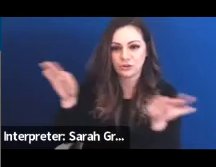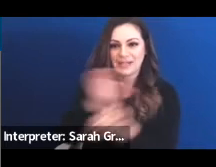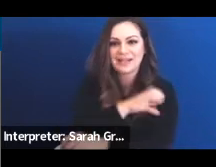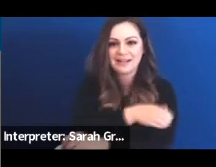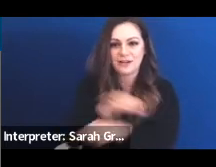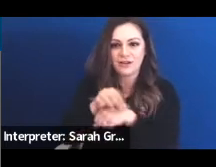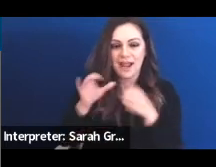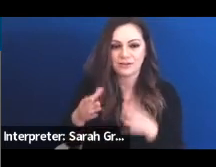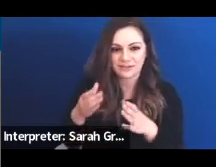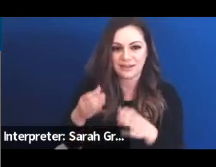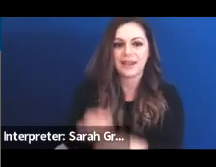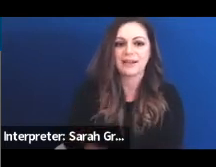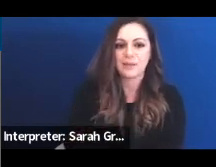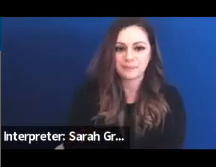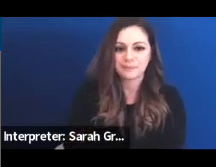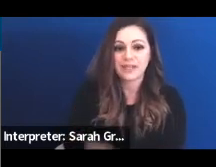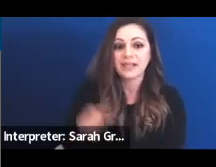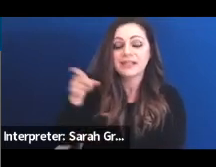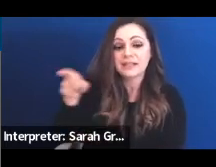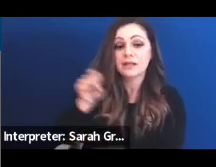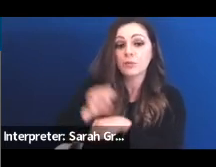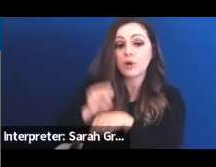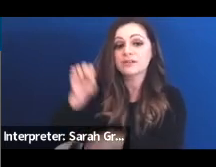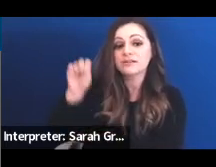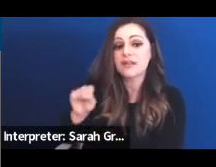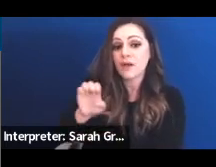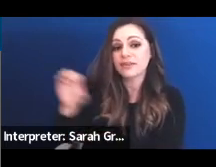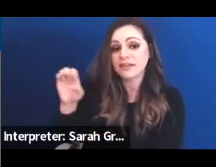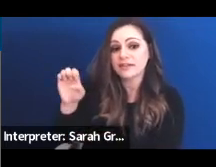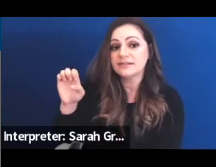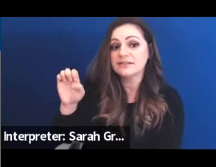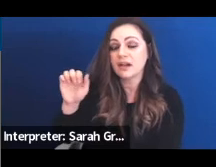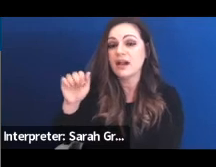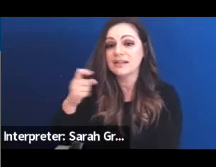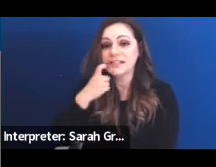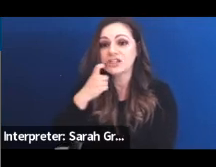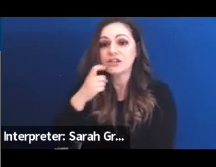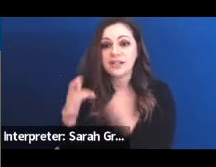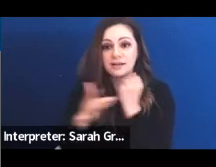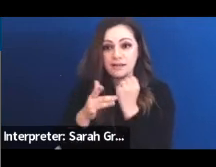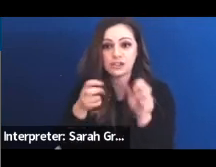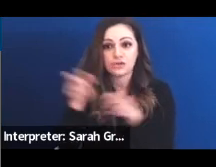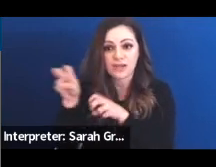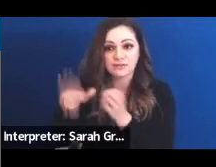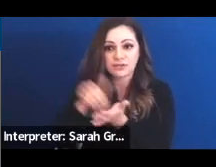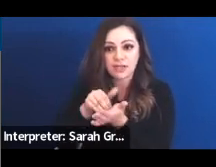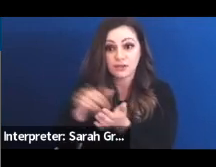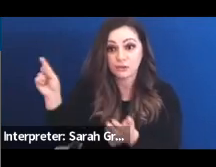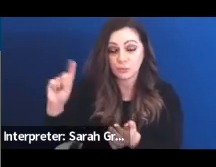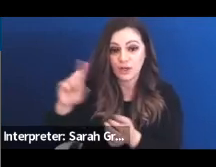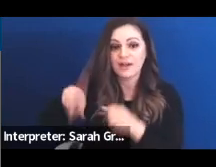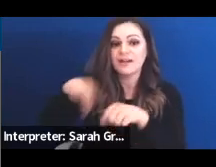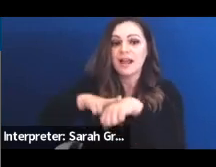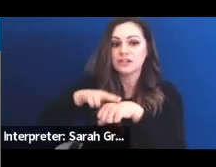Citadel. He has worked at the Southeast Addiction Technology Transfer Center, located at the National Center for